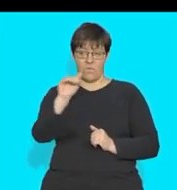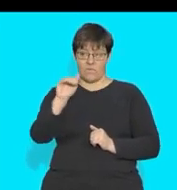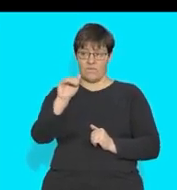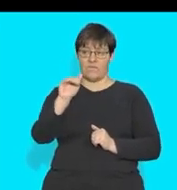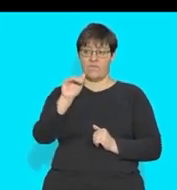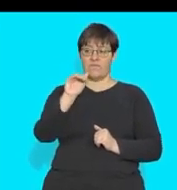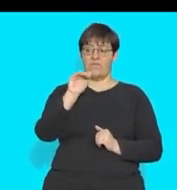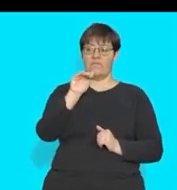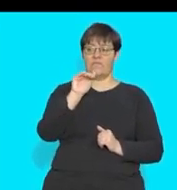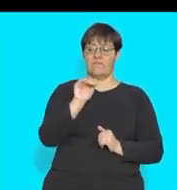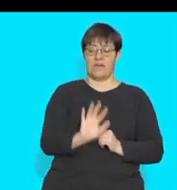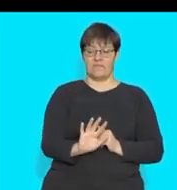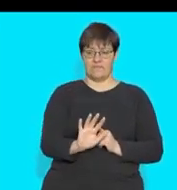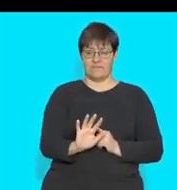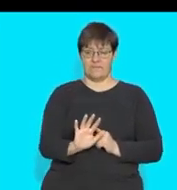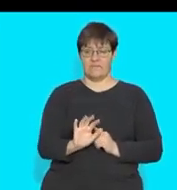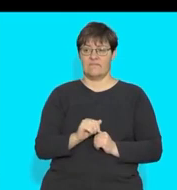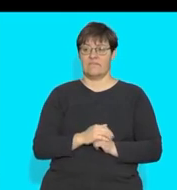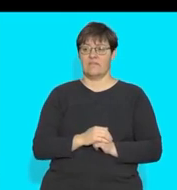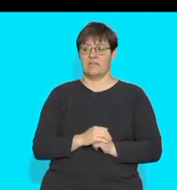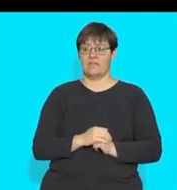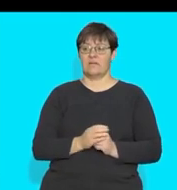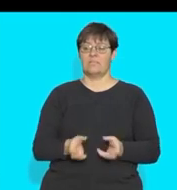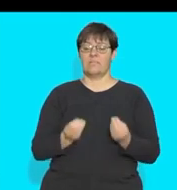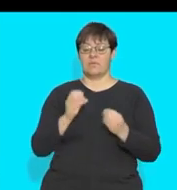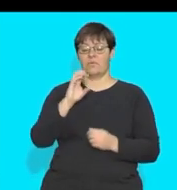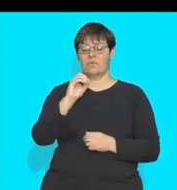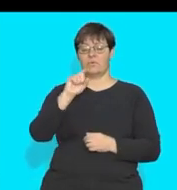0.19 divided by 5 gives me